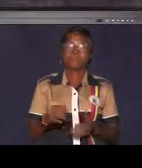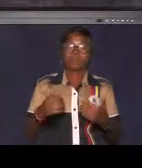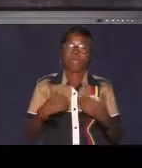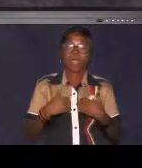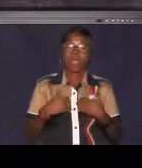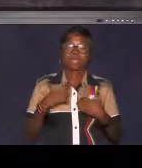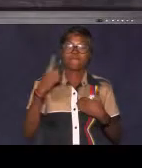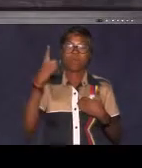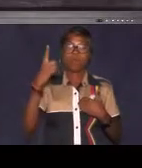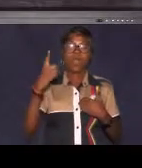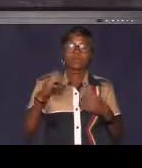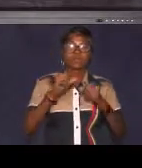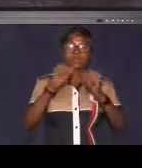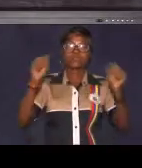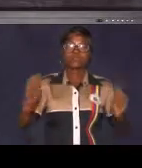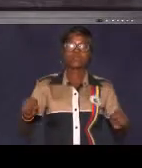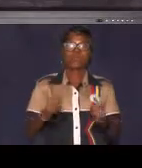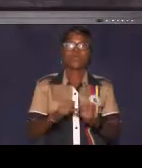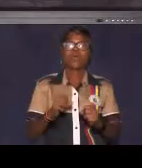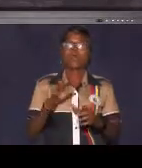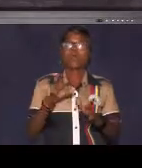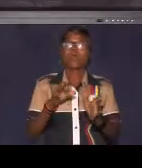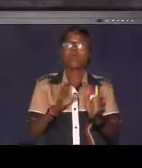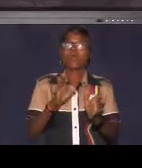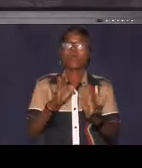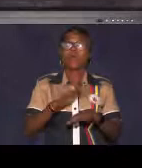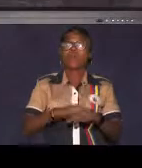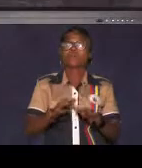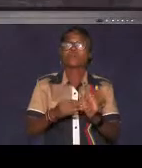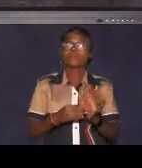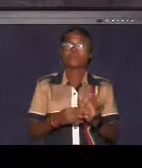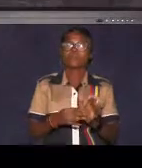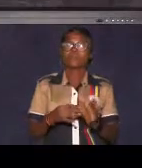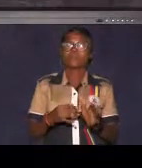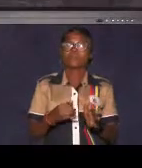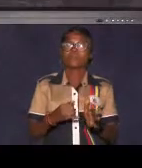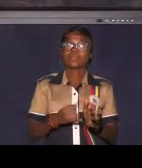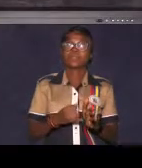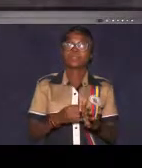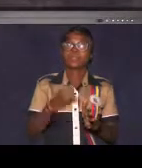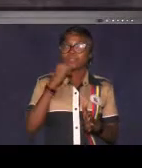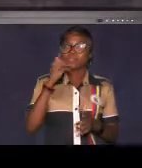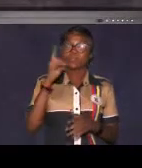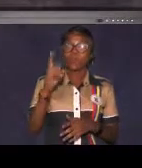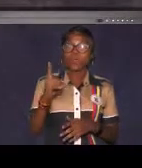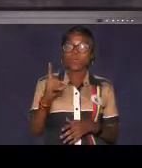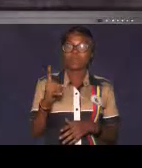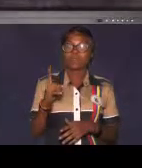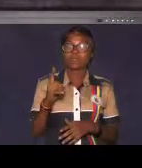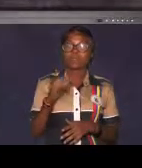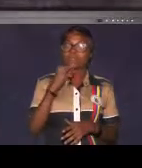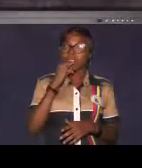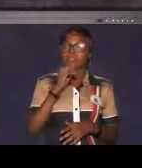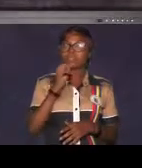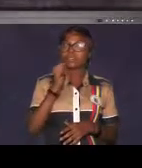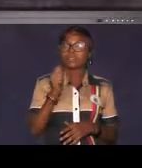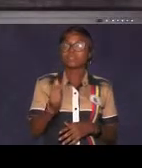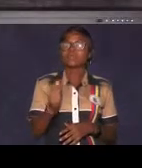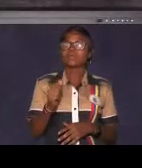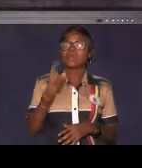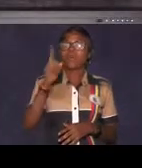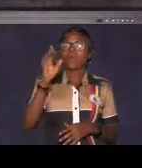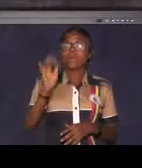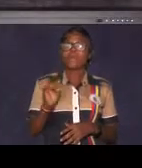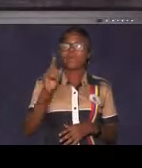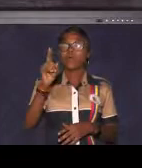because you can have one square on its own. The square is a 1 by 1 square because on this side you have just one line,